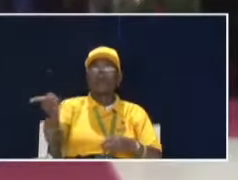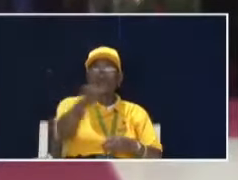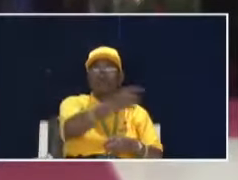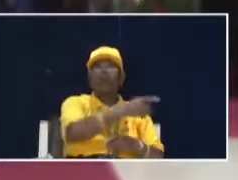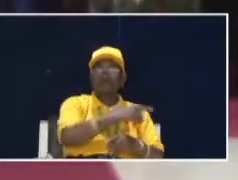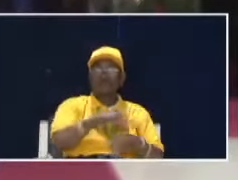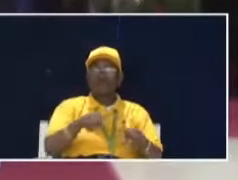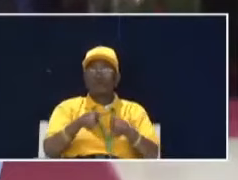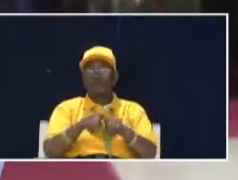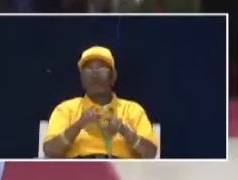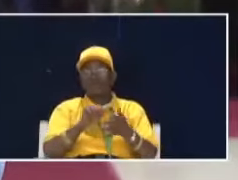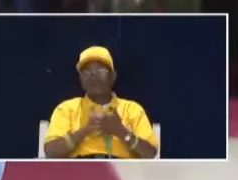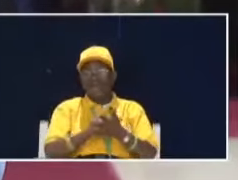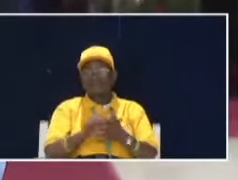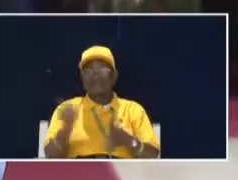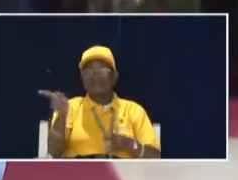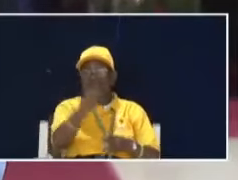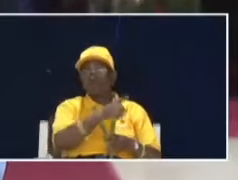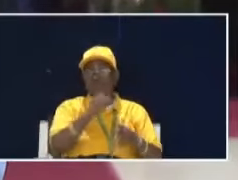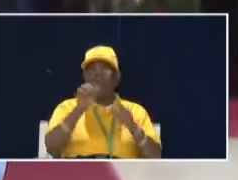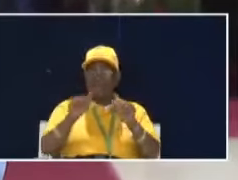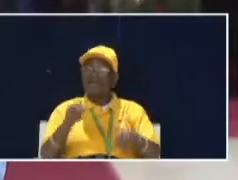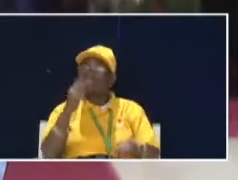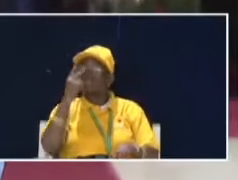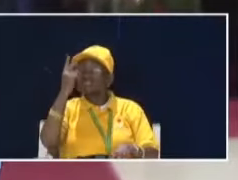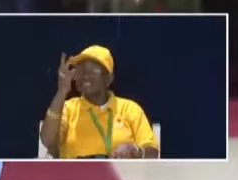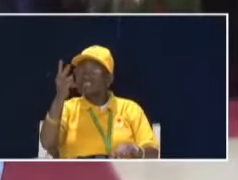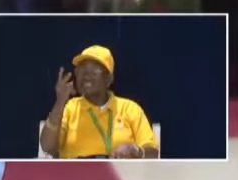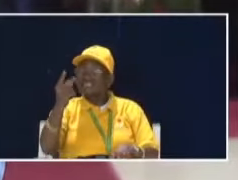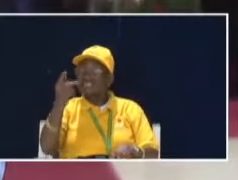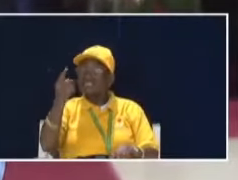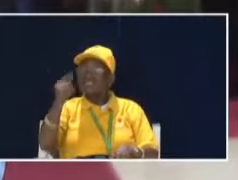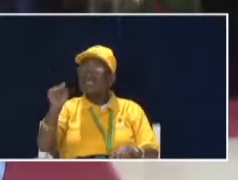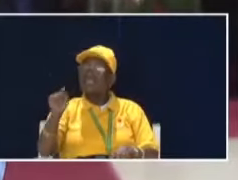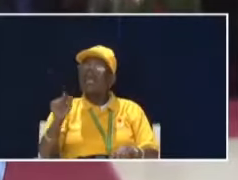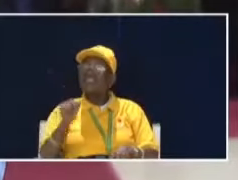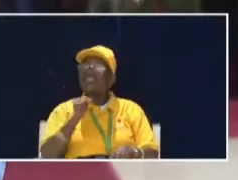so you can see the unusual.